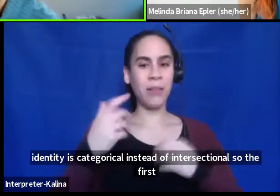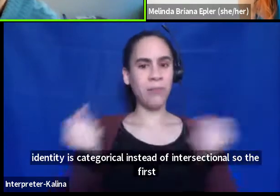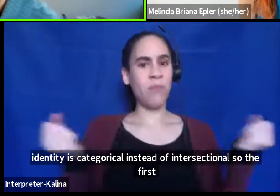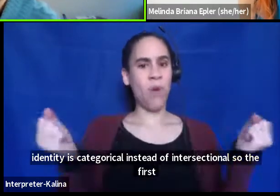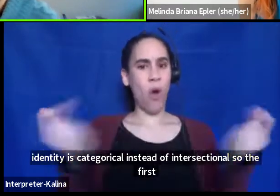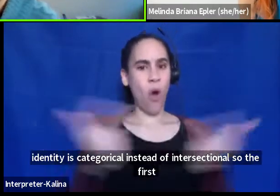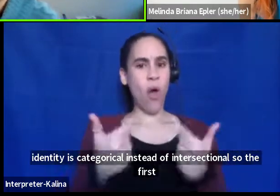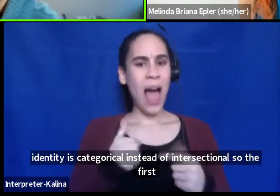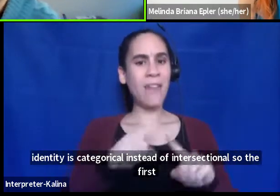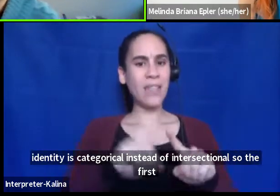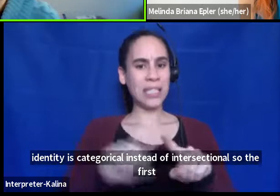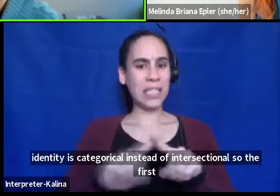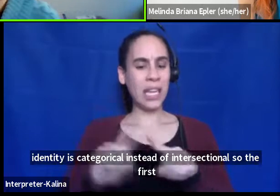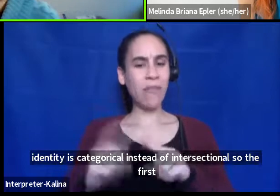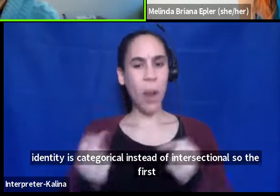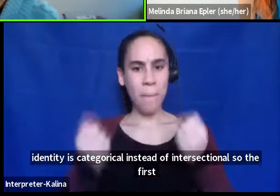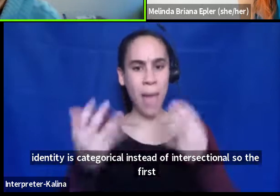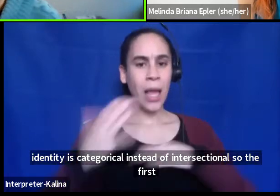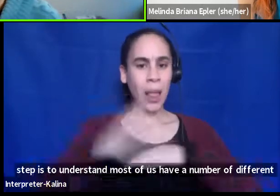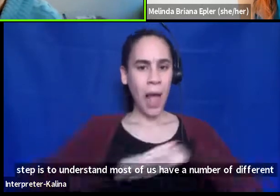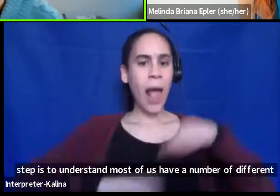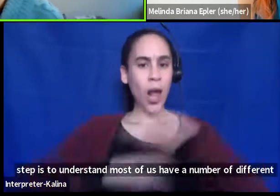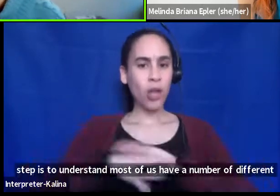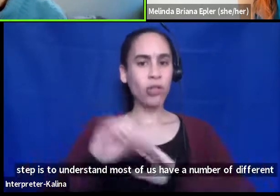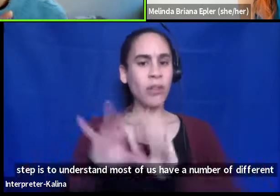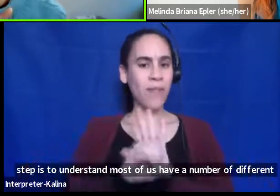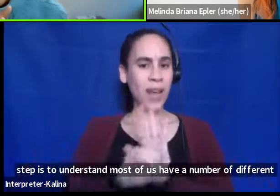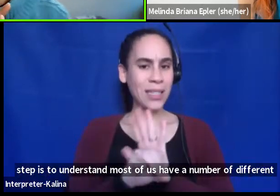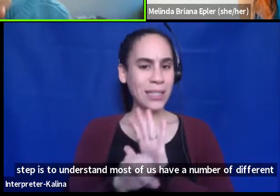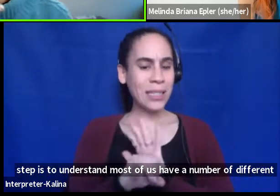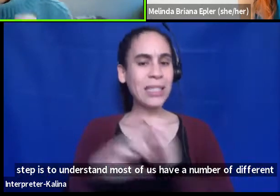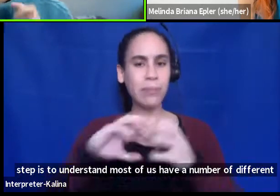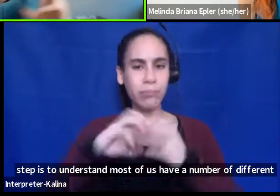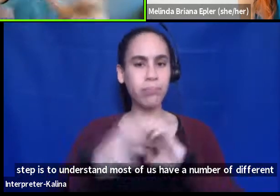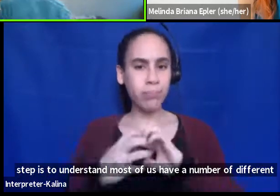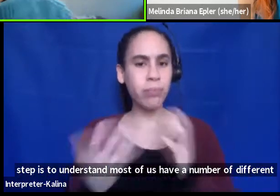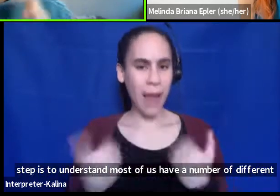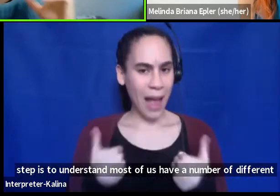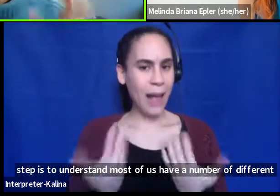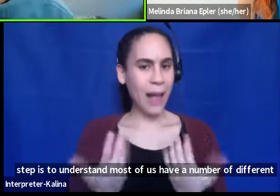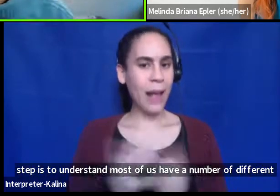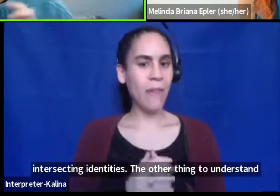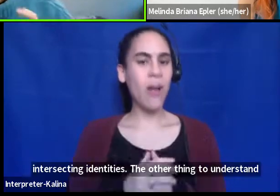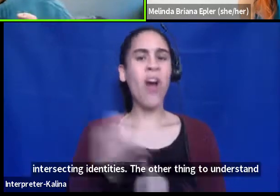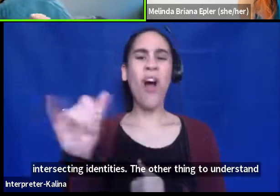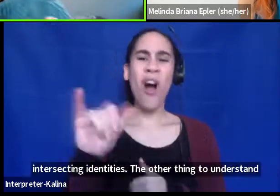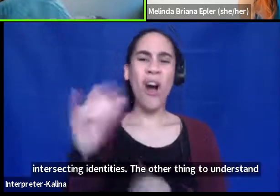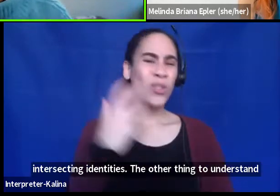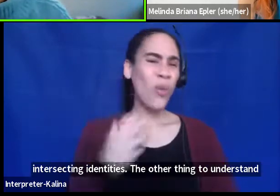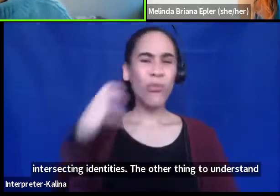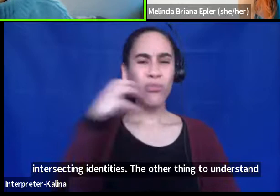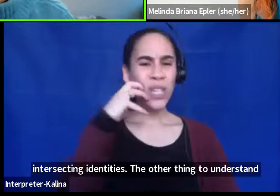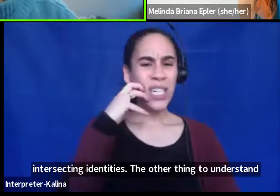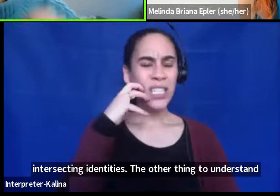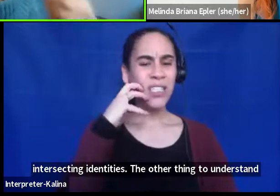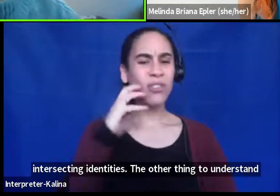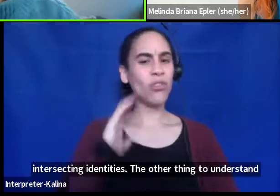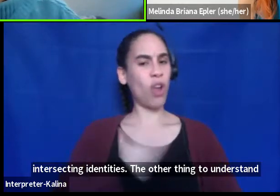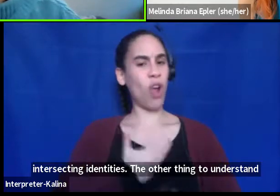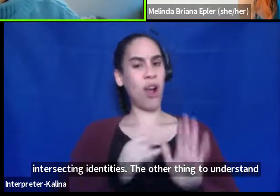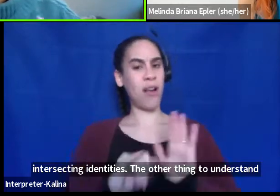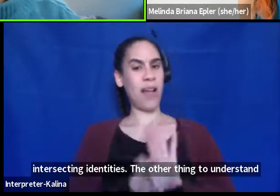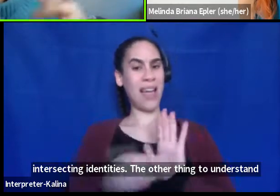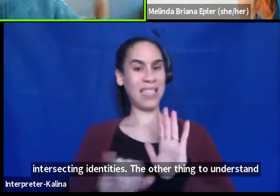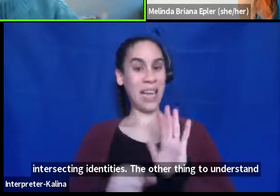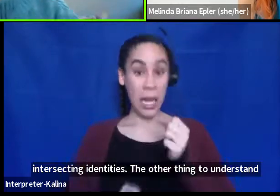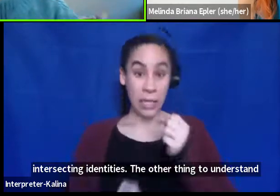then to understand beyond that is that the richness of our identity supports